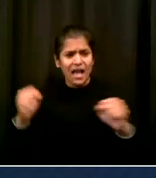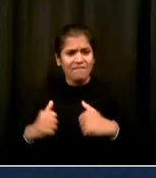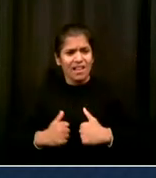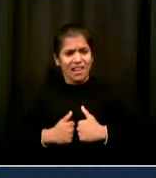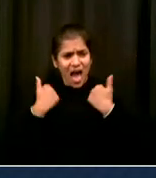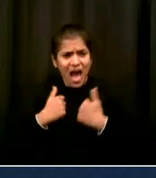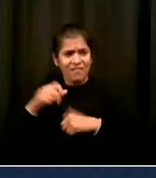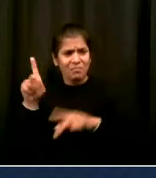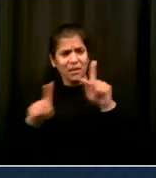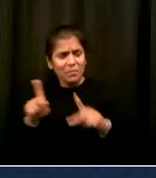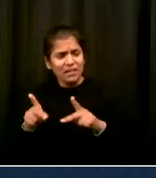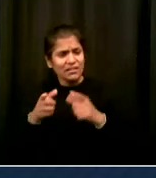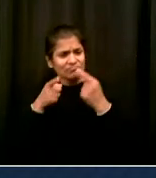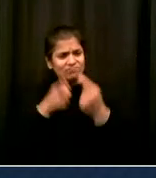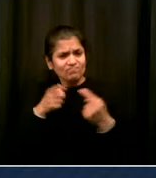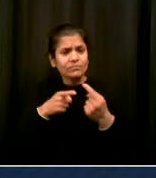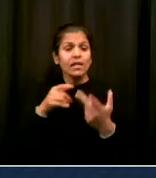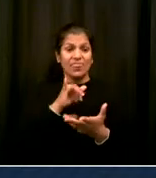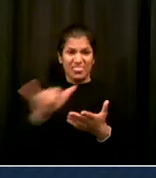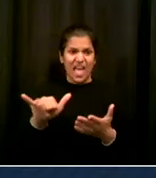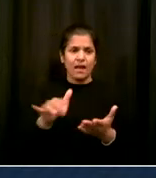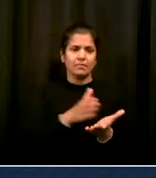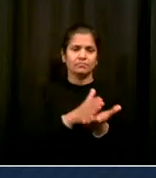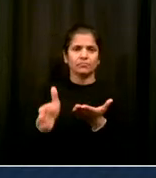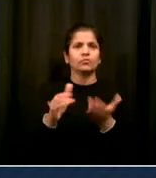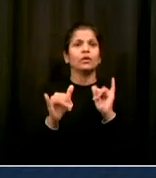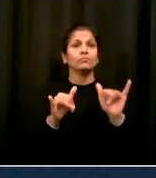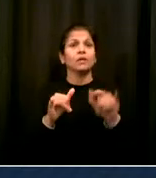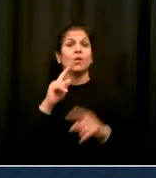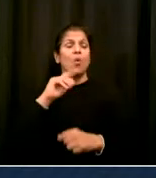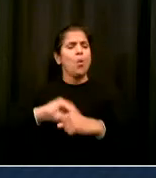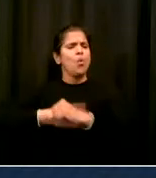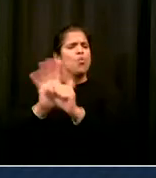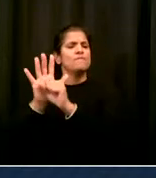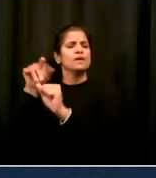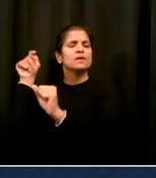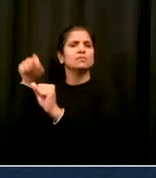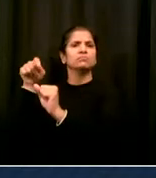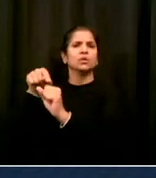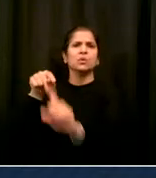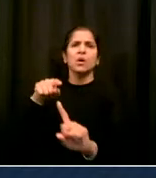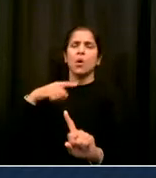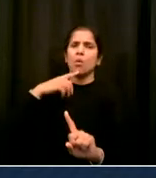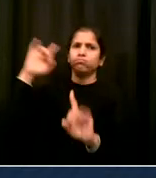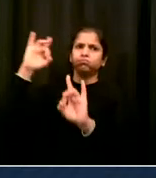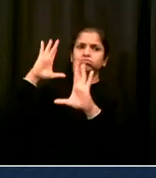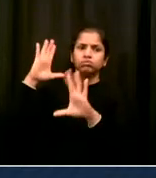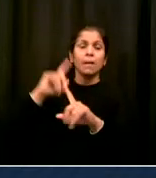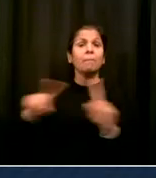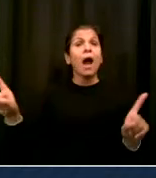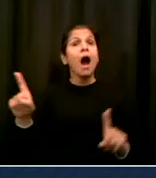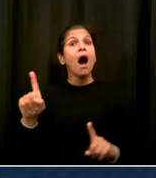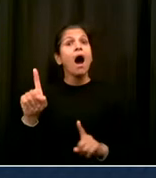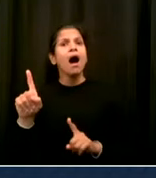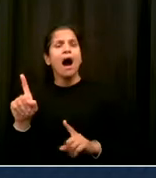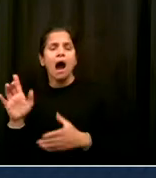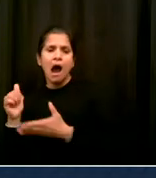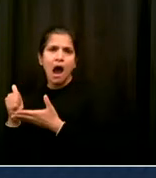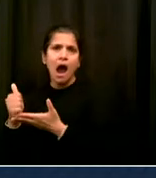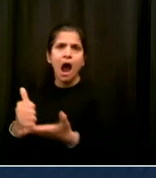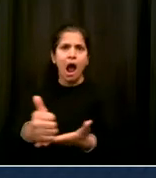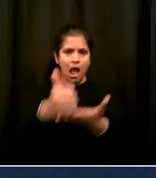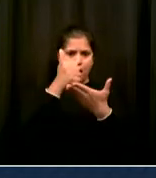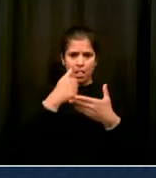in our society, and this is not a shocking statement to anyone who's been watching. So many people we lost had never gotten enough health care in their lives